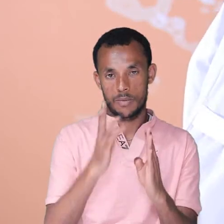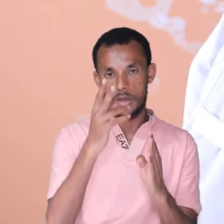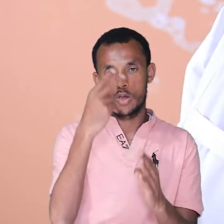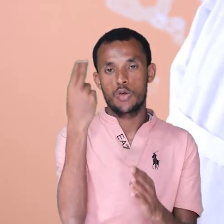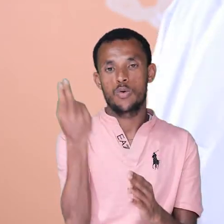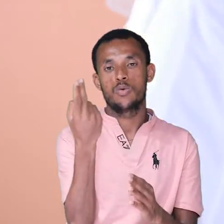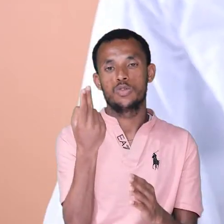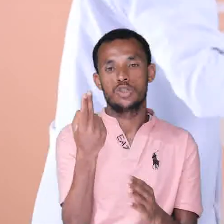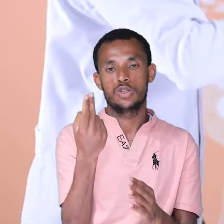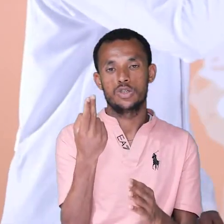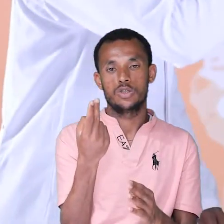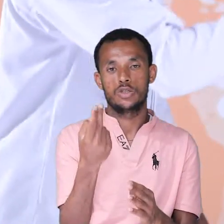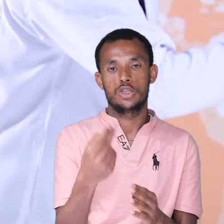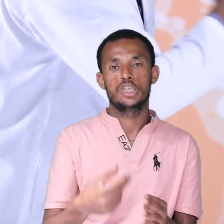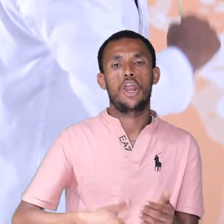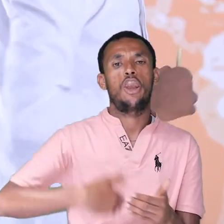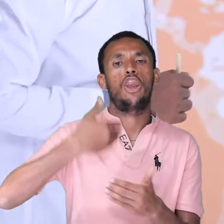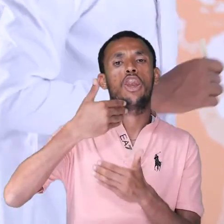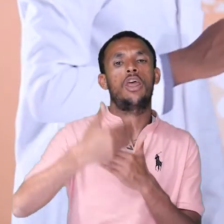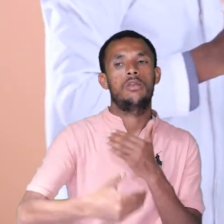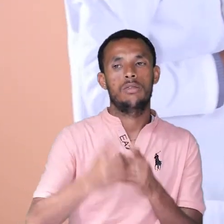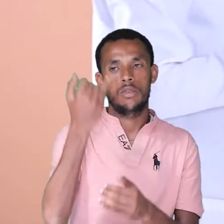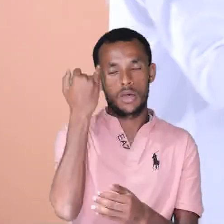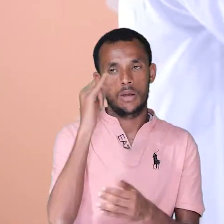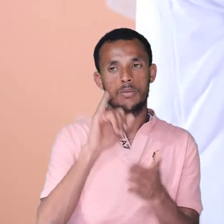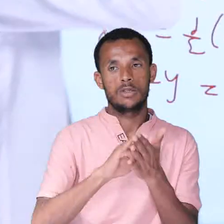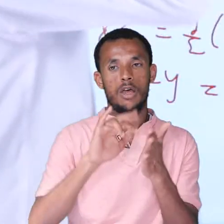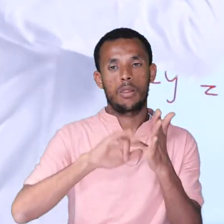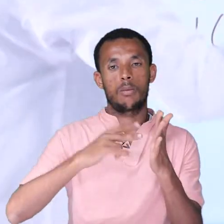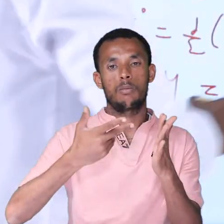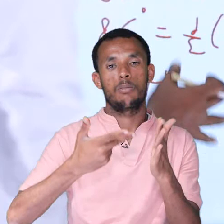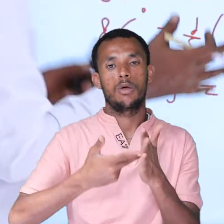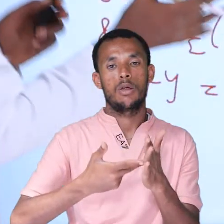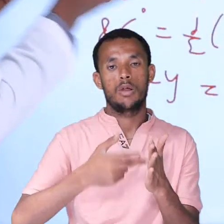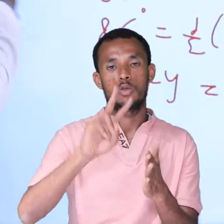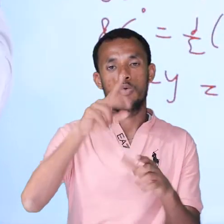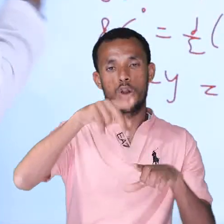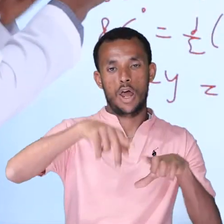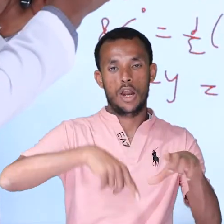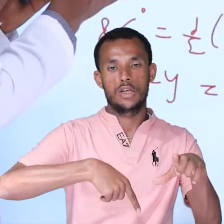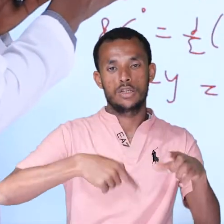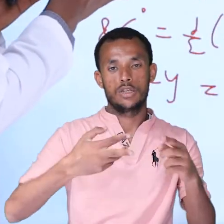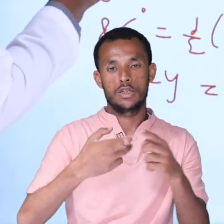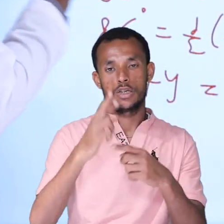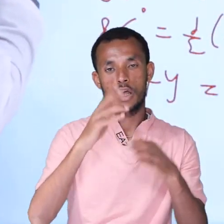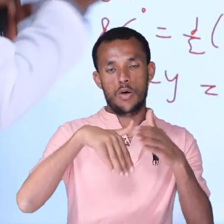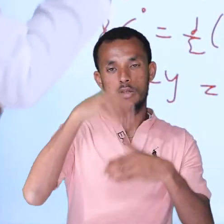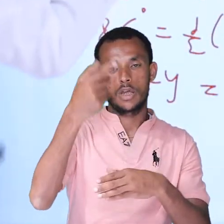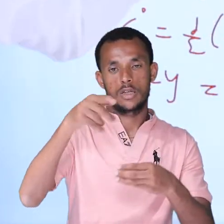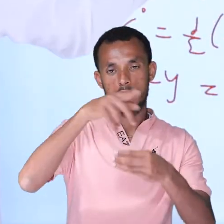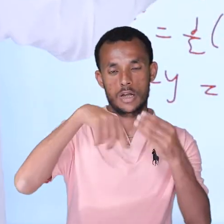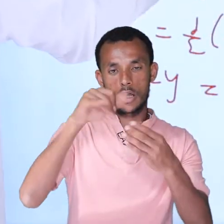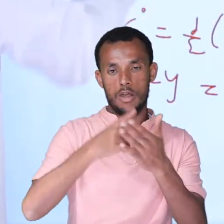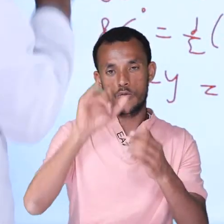use the next theorem. That means two lines intersecting outside a circle,